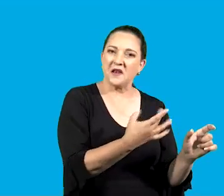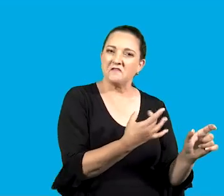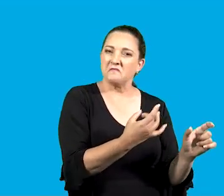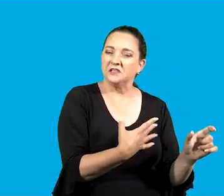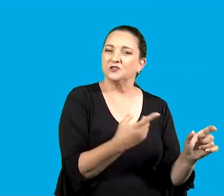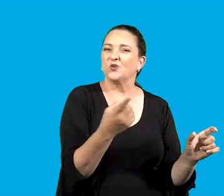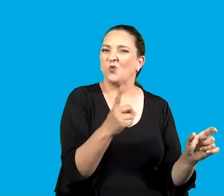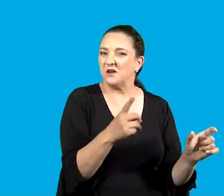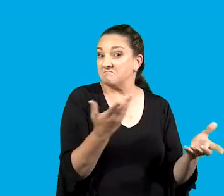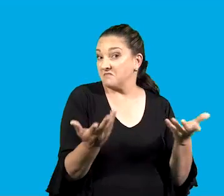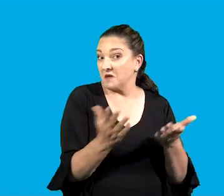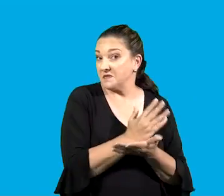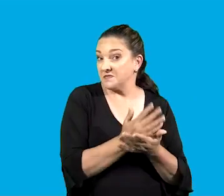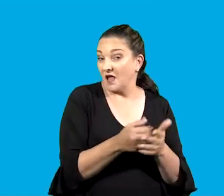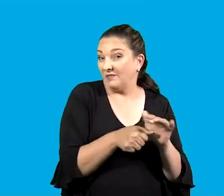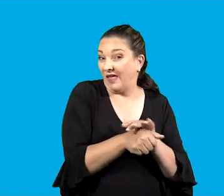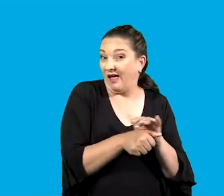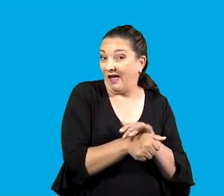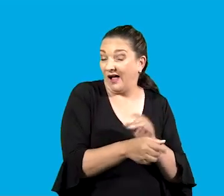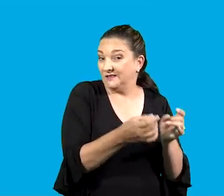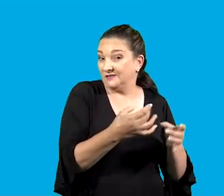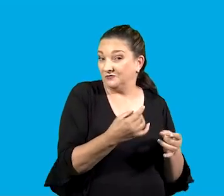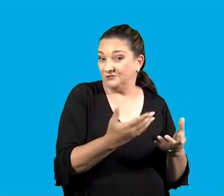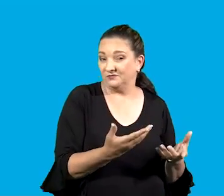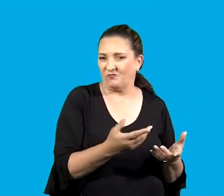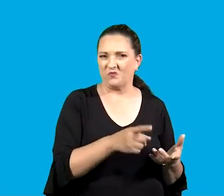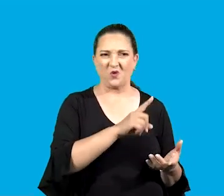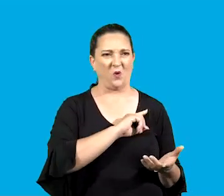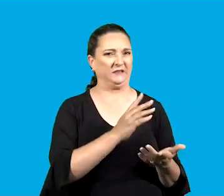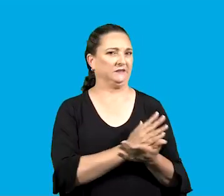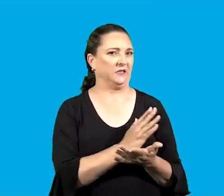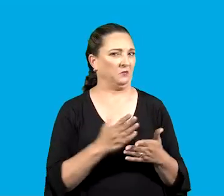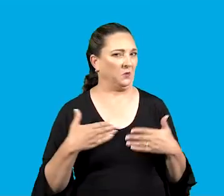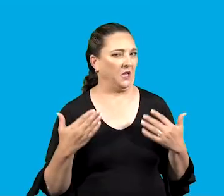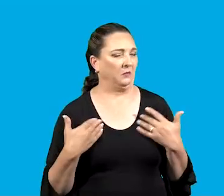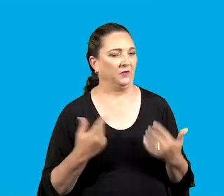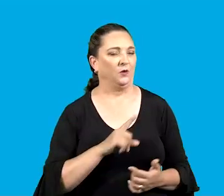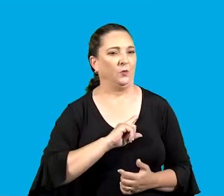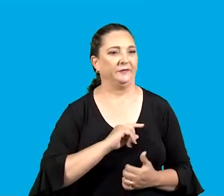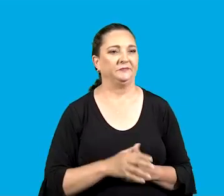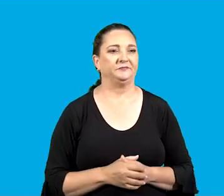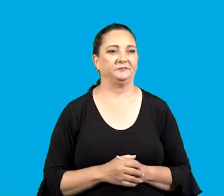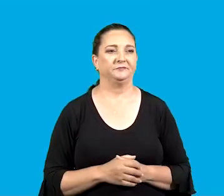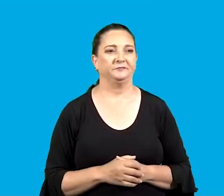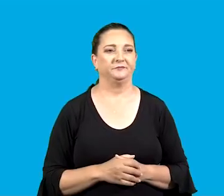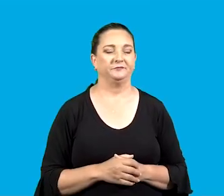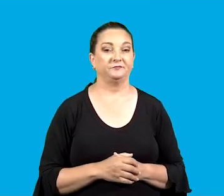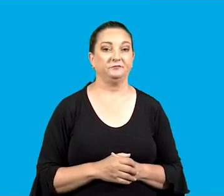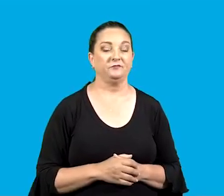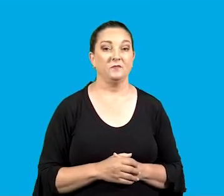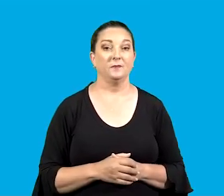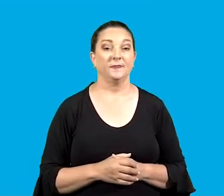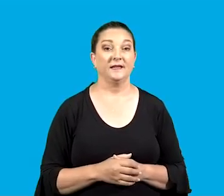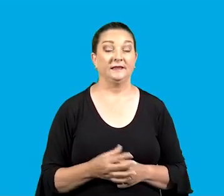be hidden. Okay, so why would some of these people regret? Number one, the